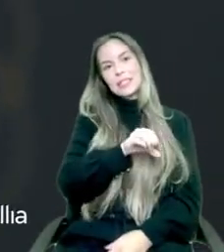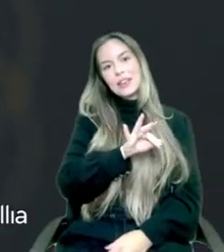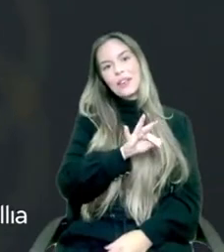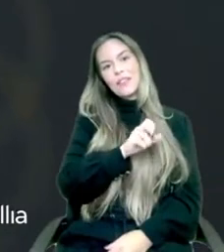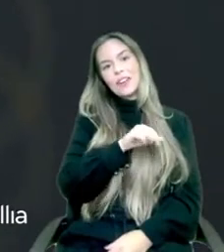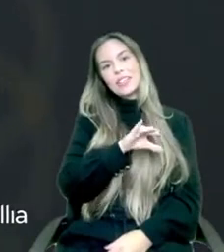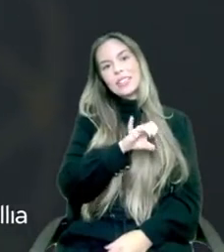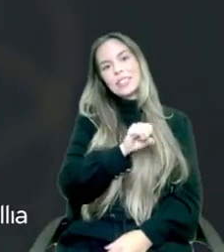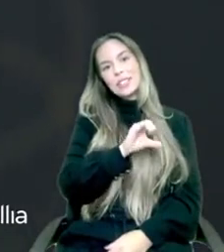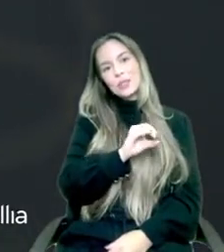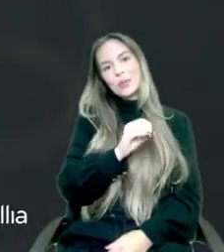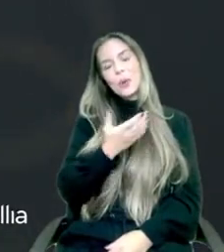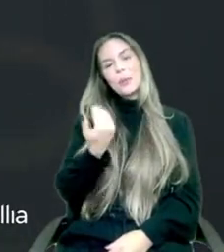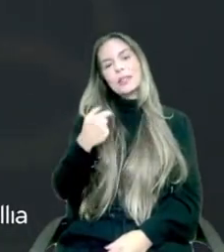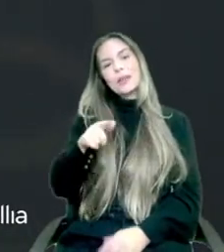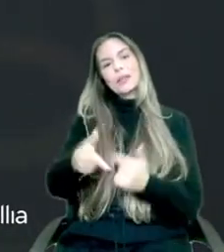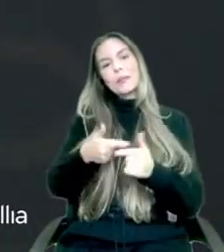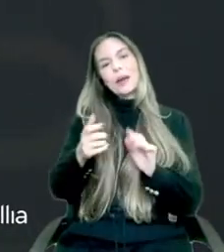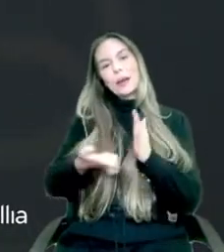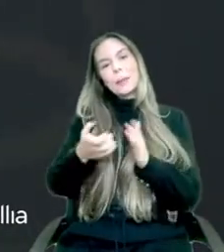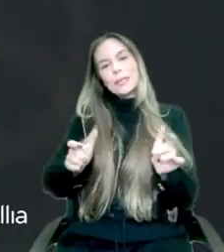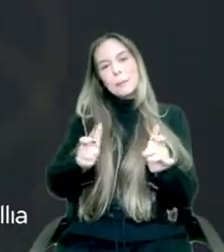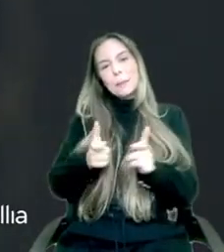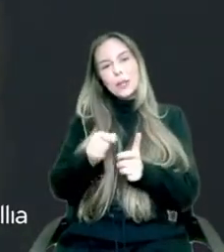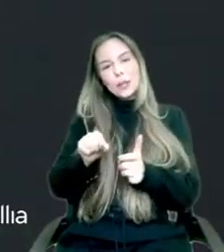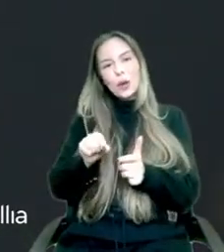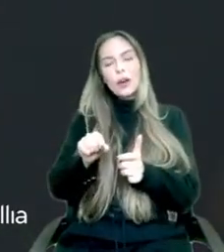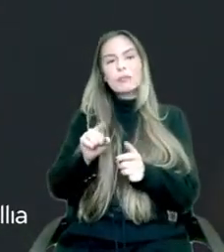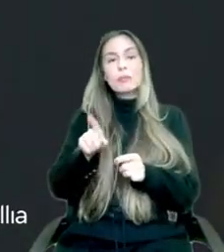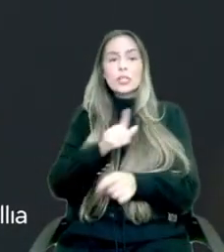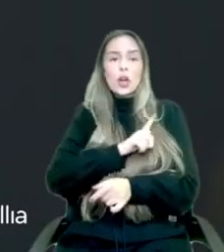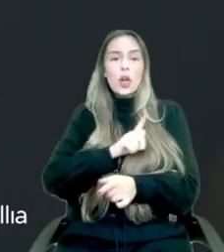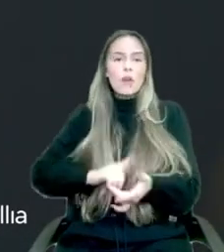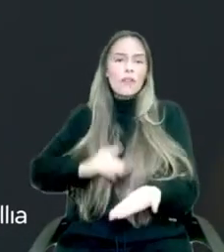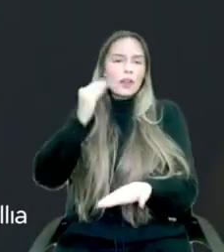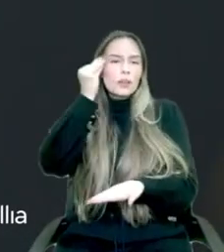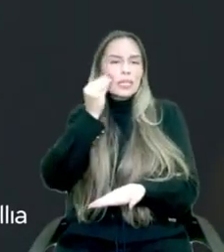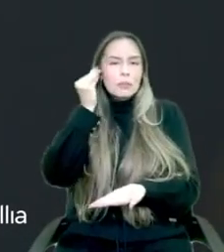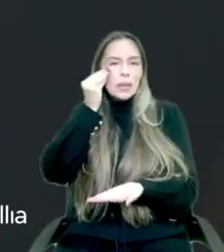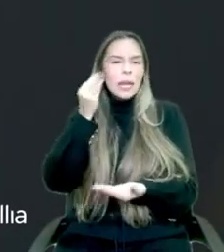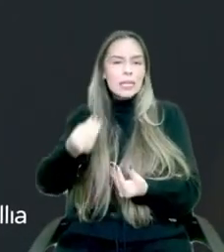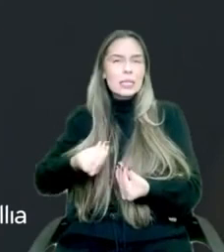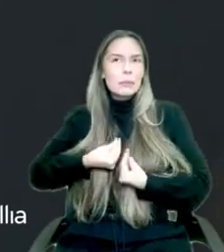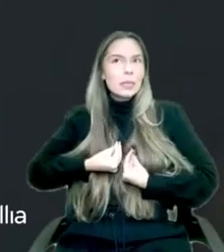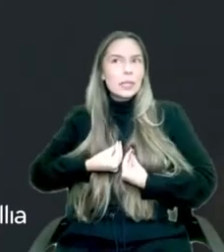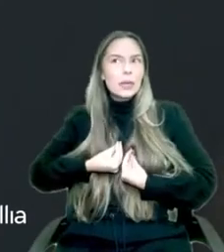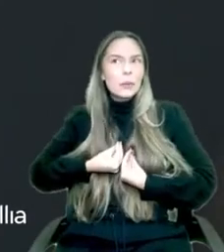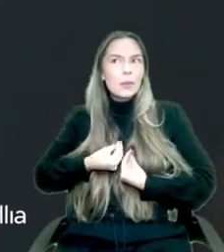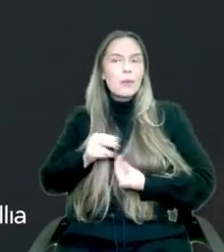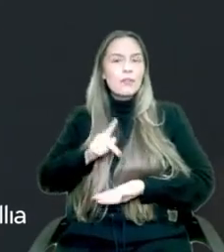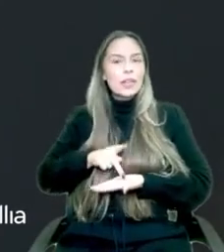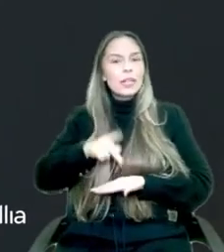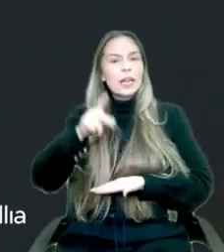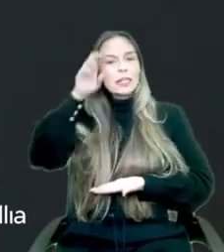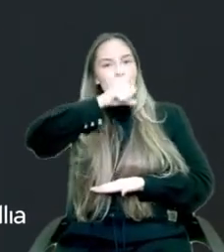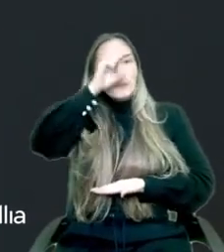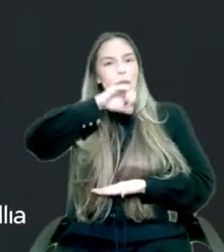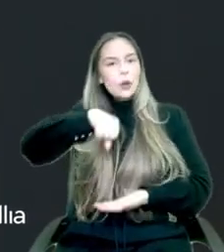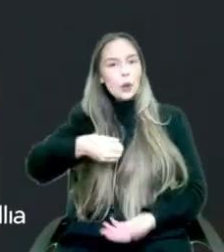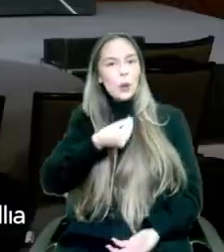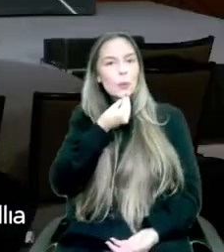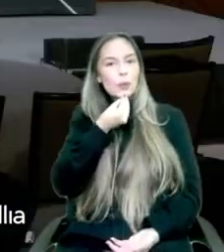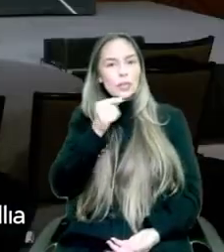company. But it's the government experience that was the real learning opportunity for me, I would